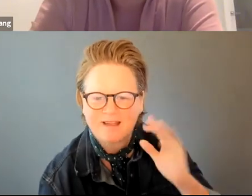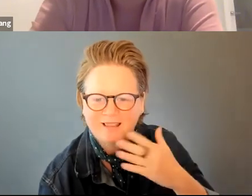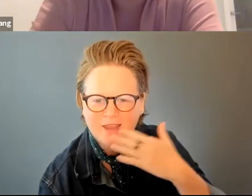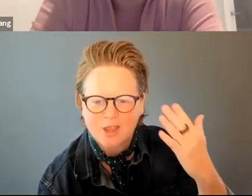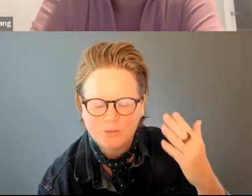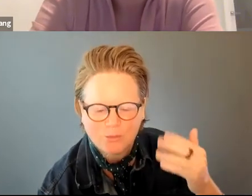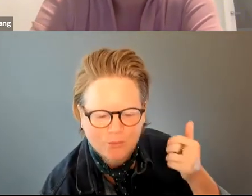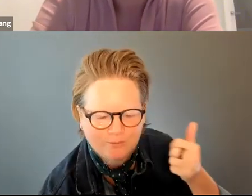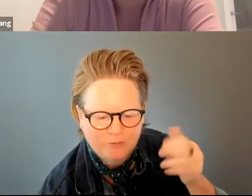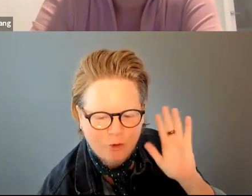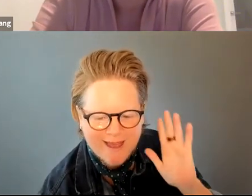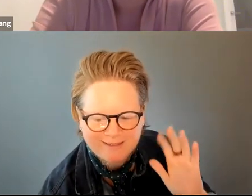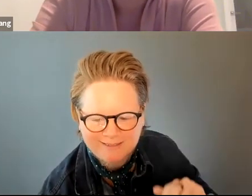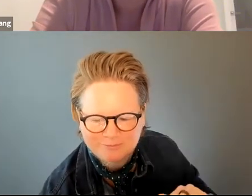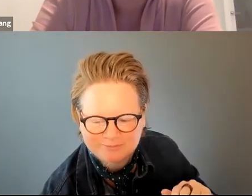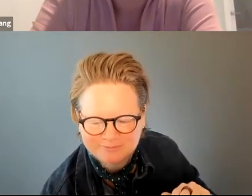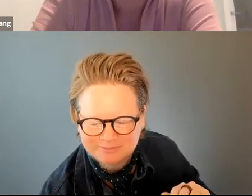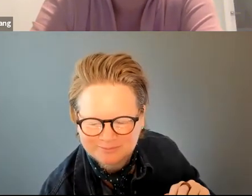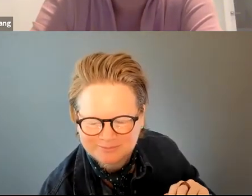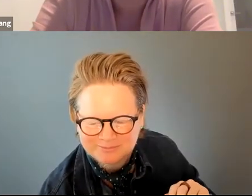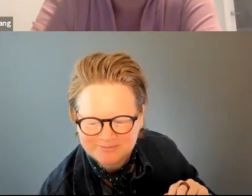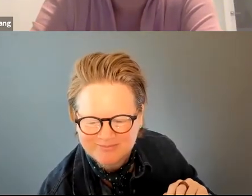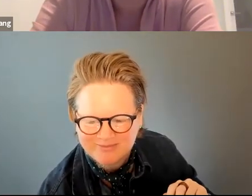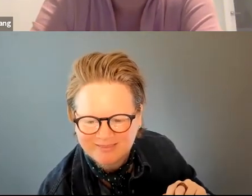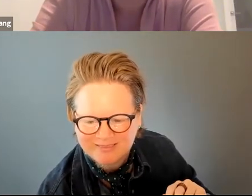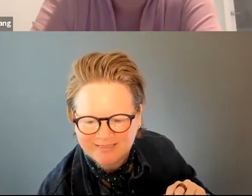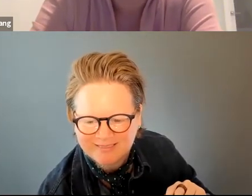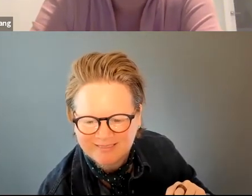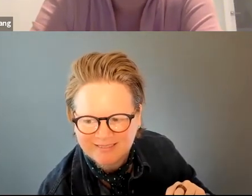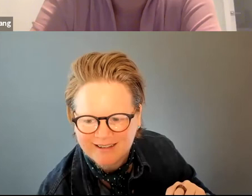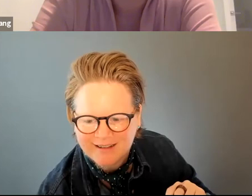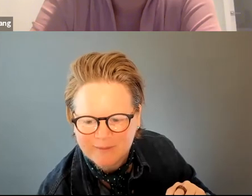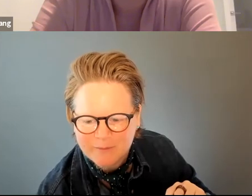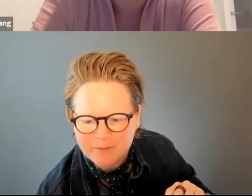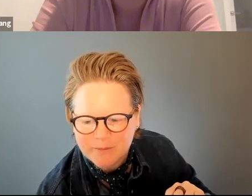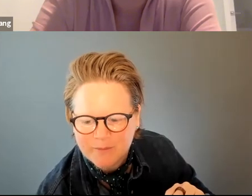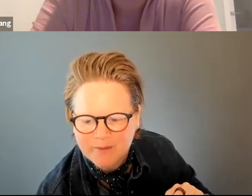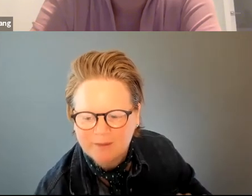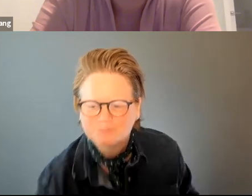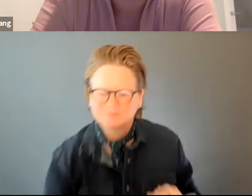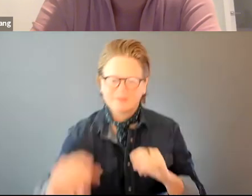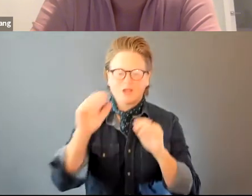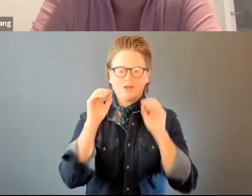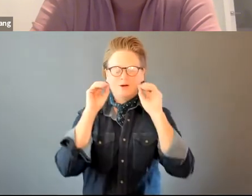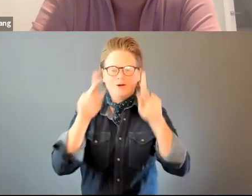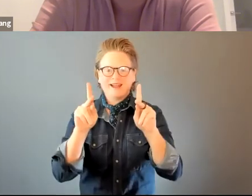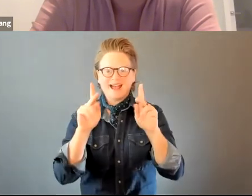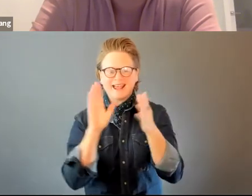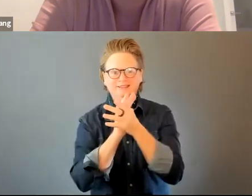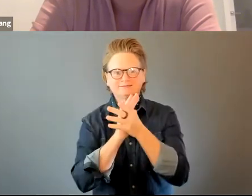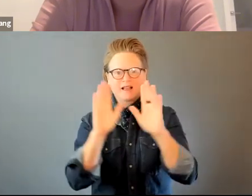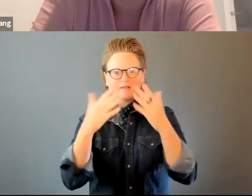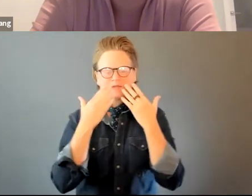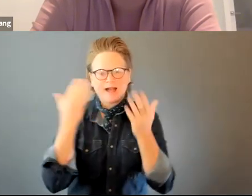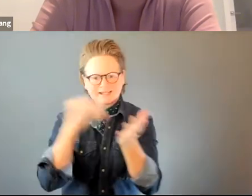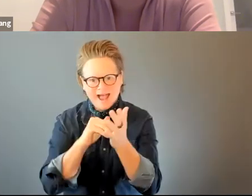go. Perfect. Great. Thank you. Wonderful. So now Jack's bigger so people can see the signing more